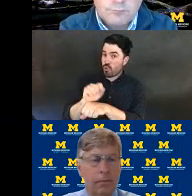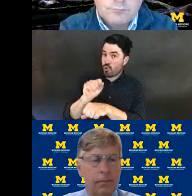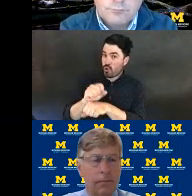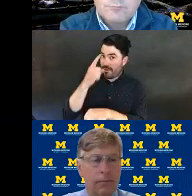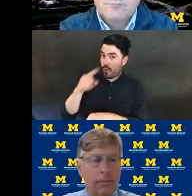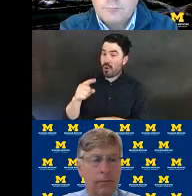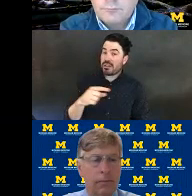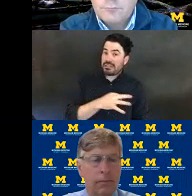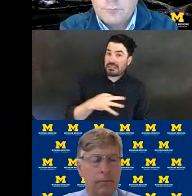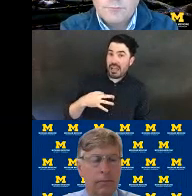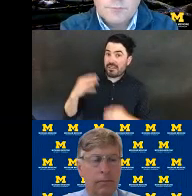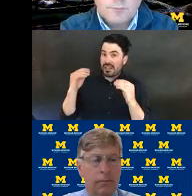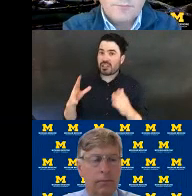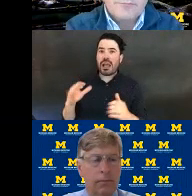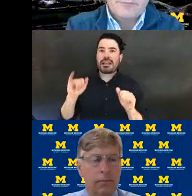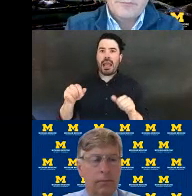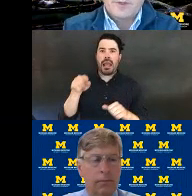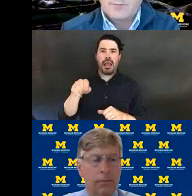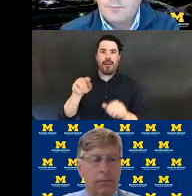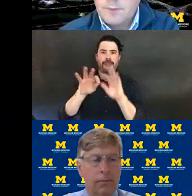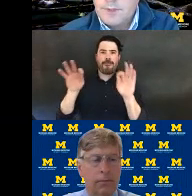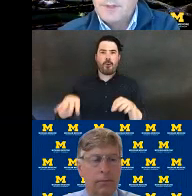will process that for them if they want to help.